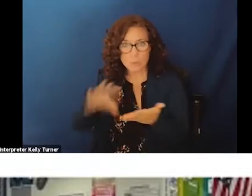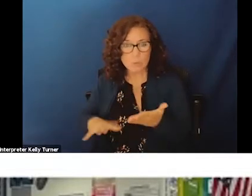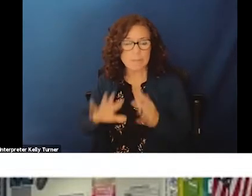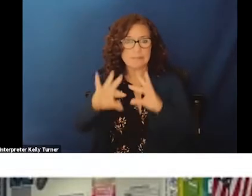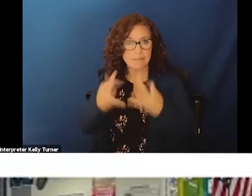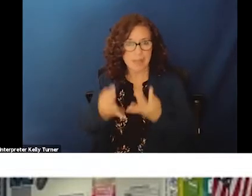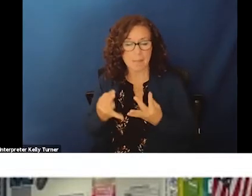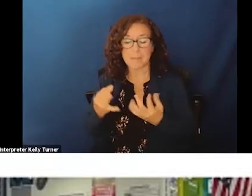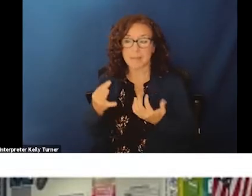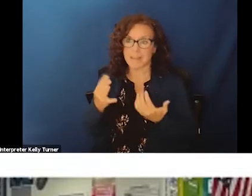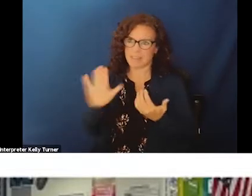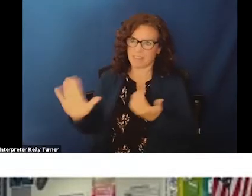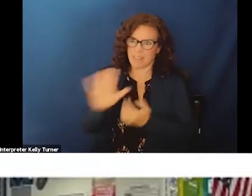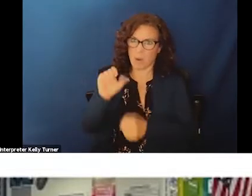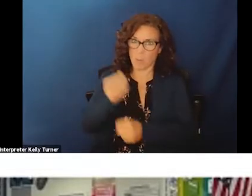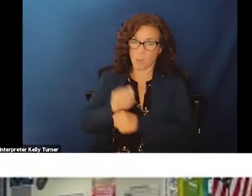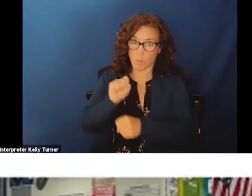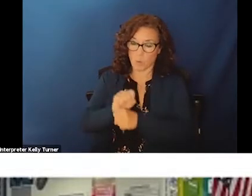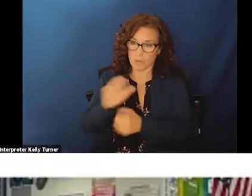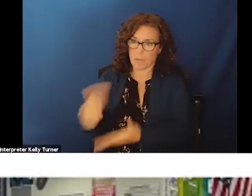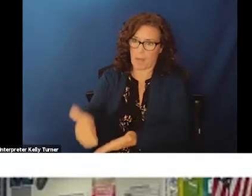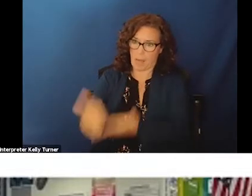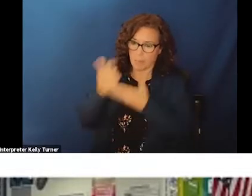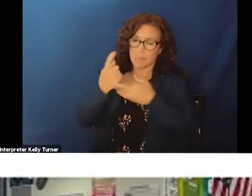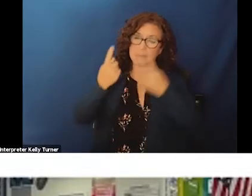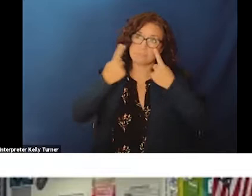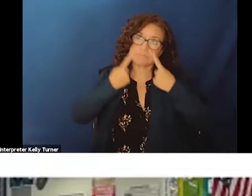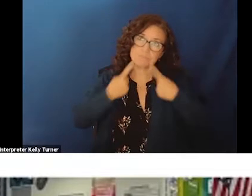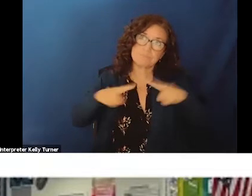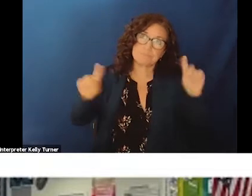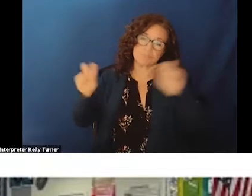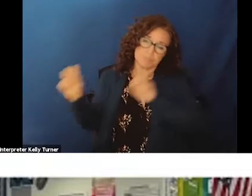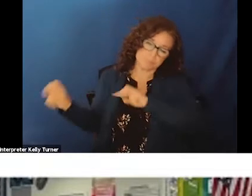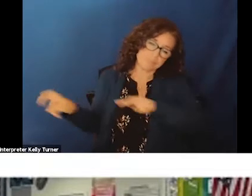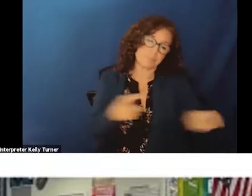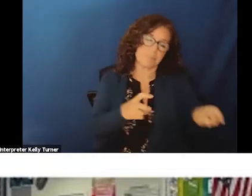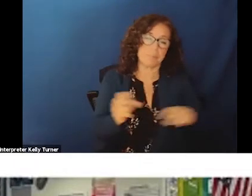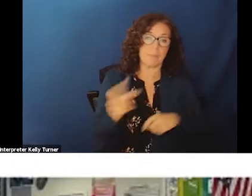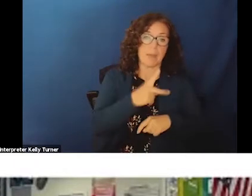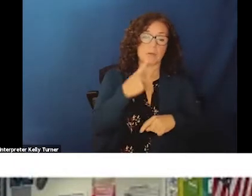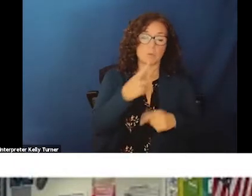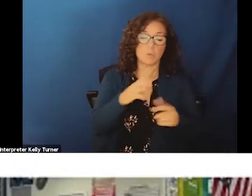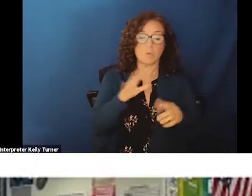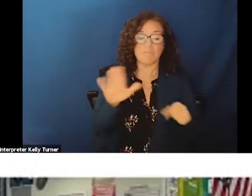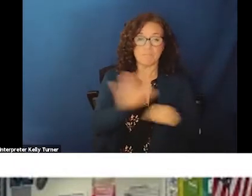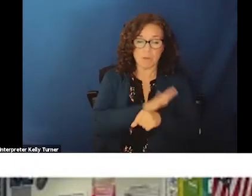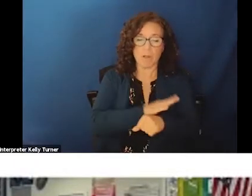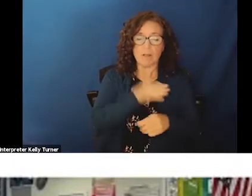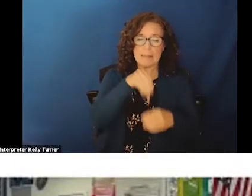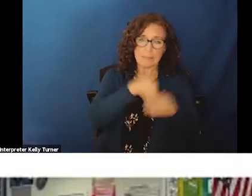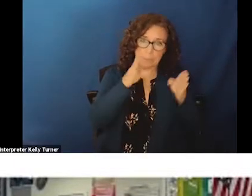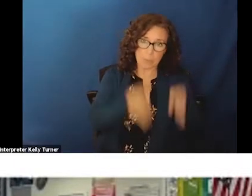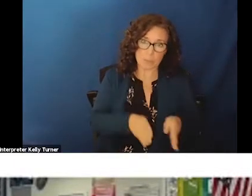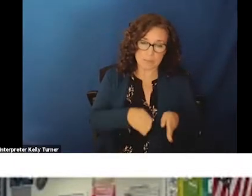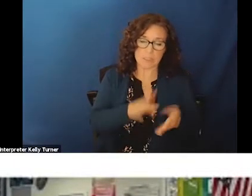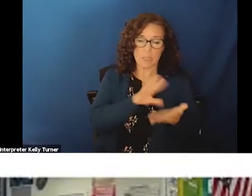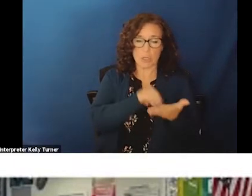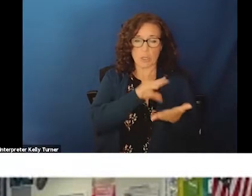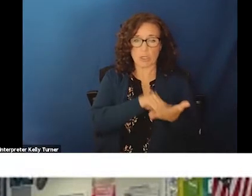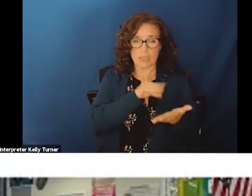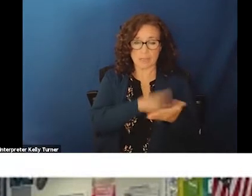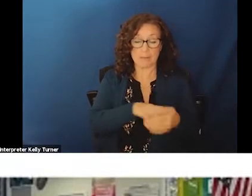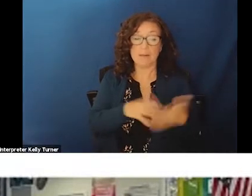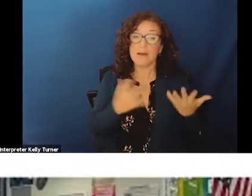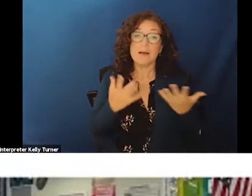have such a successful transition to full in-person learning for secondary. It was successful in that it was